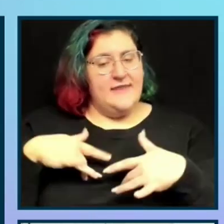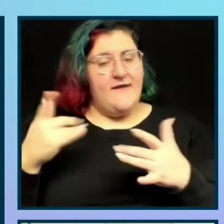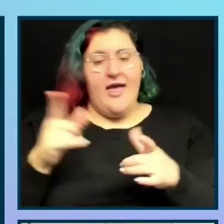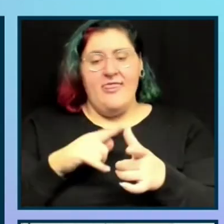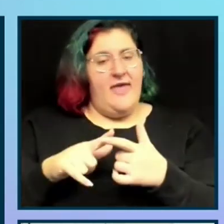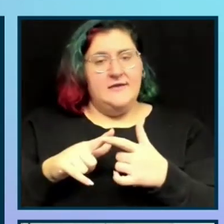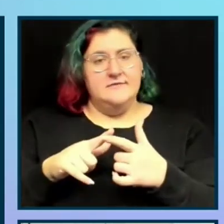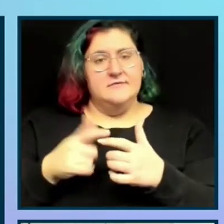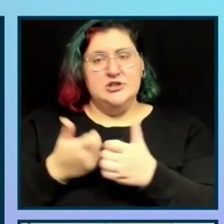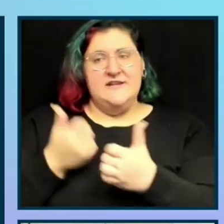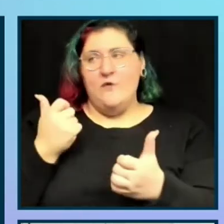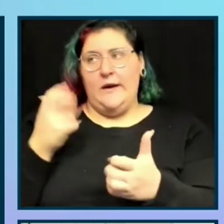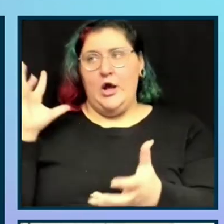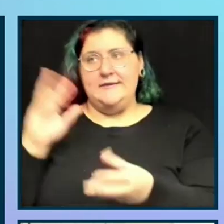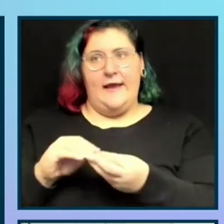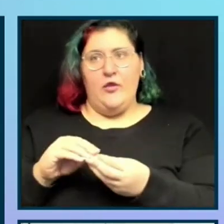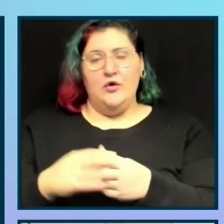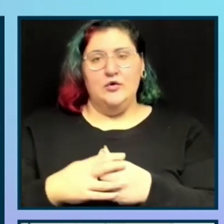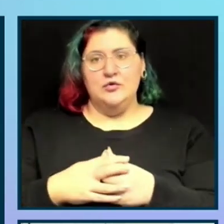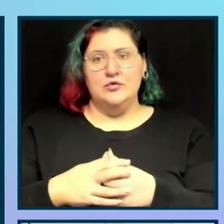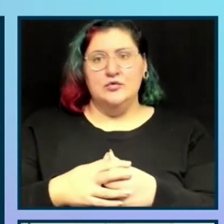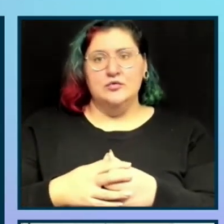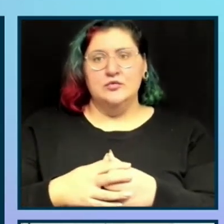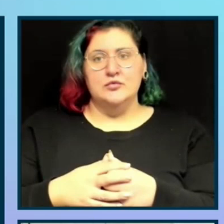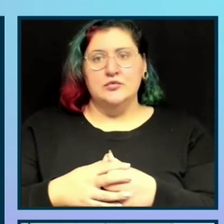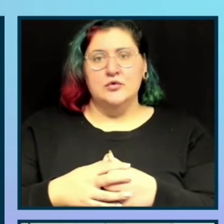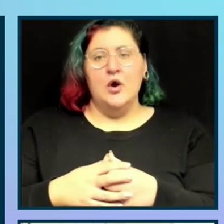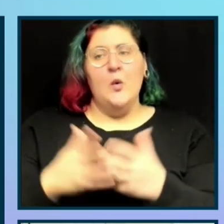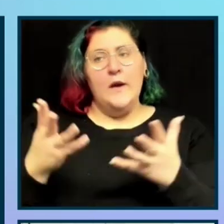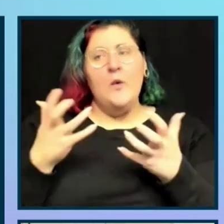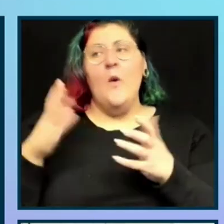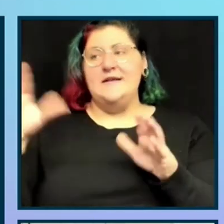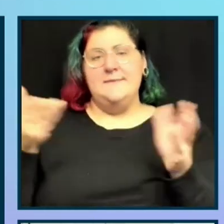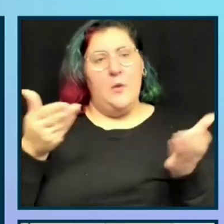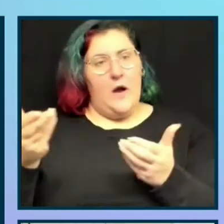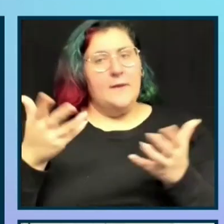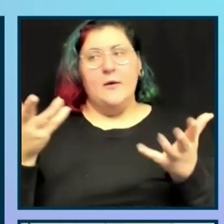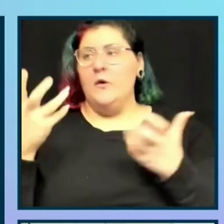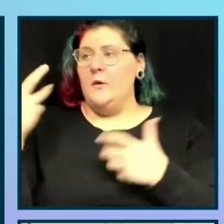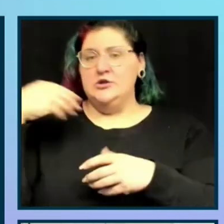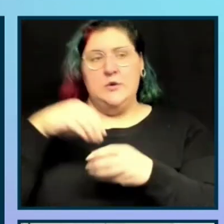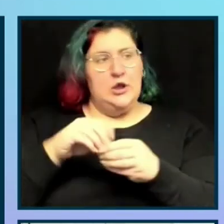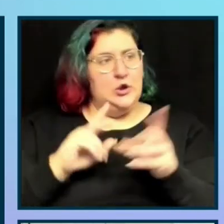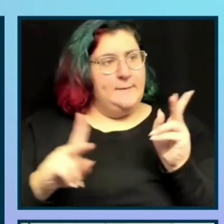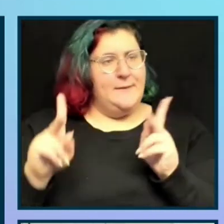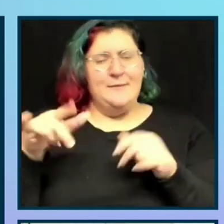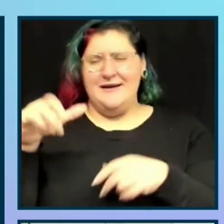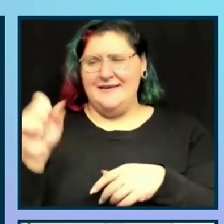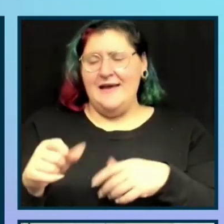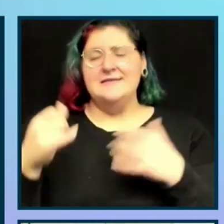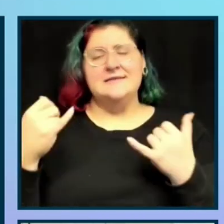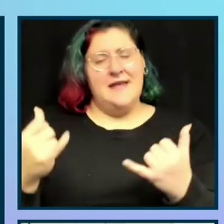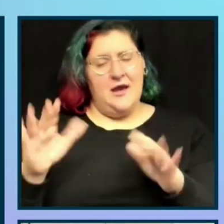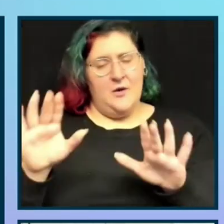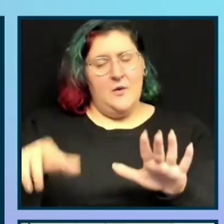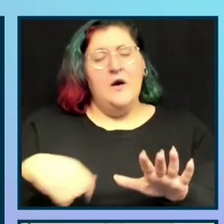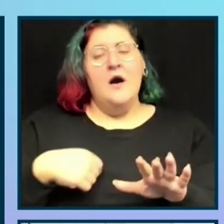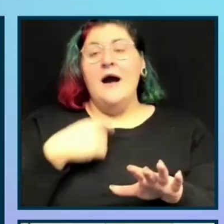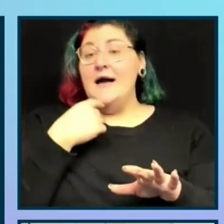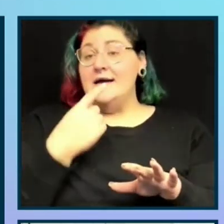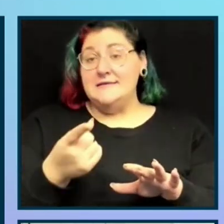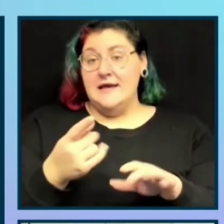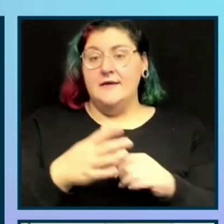generally speaking, we want to be welcoming. We want to include people. Now, that being said, as I mentioned, there were